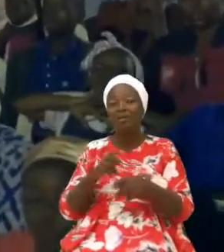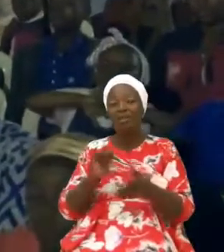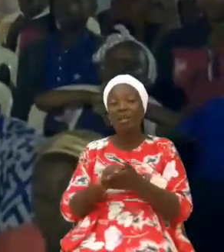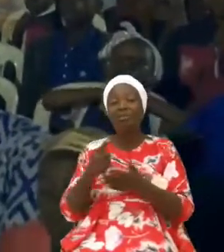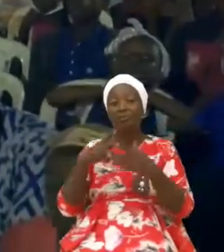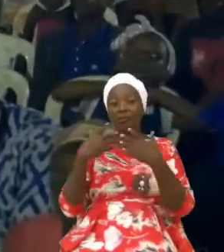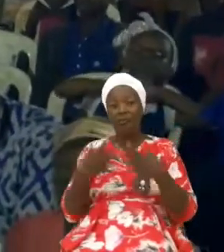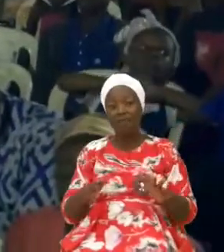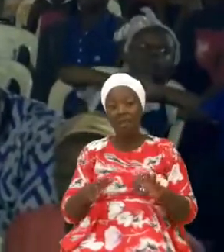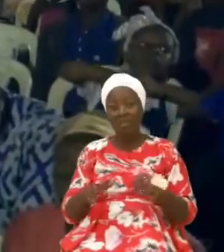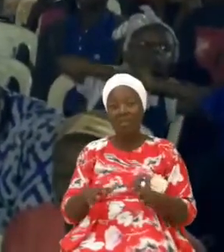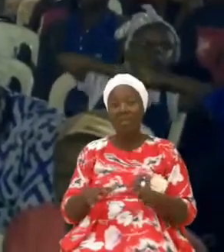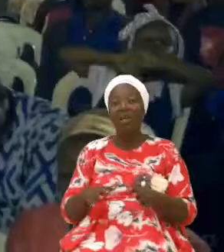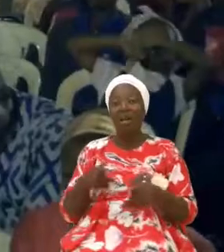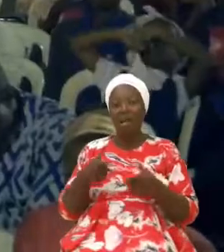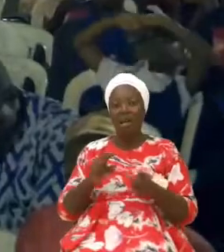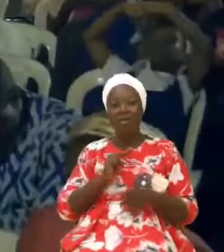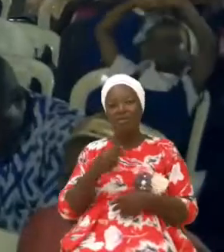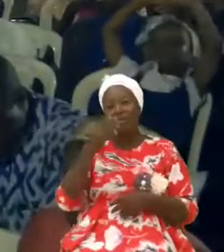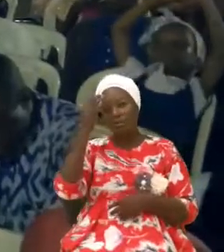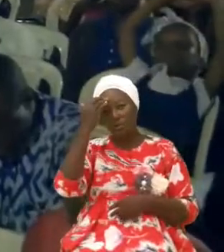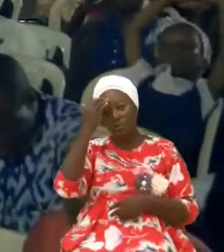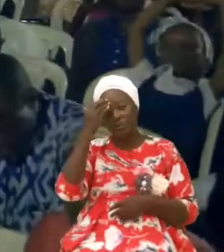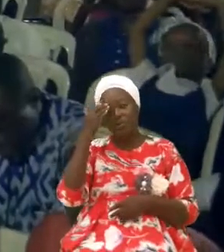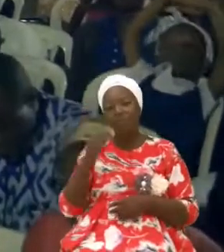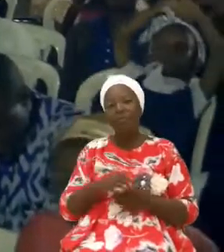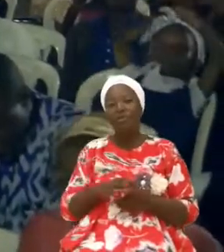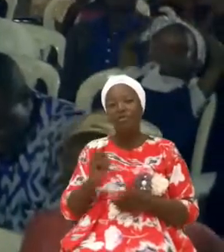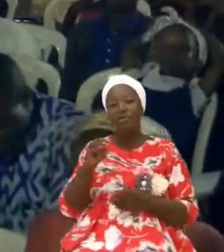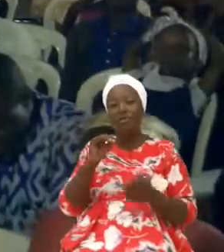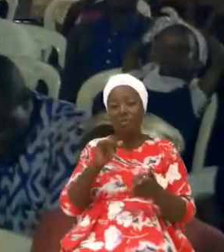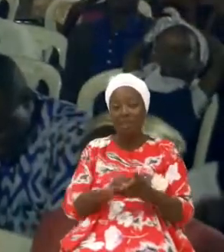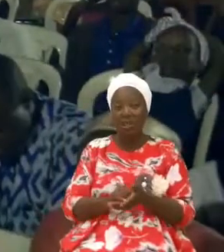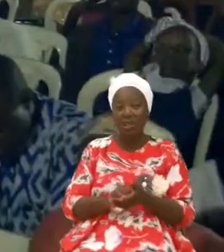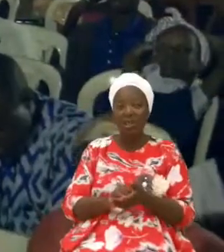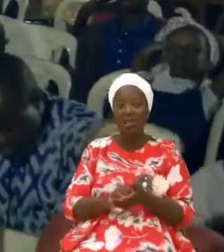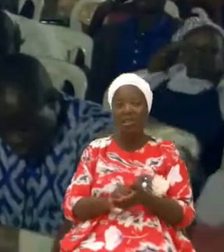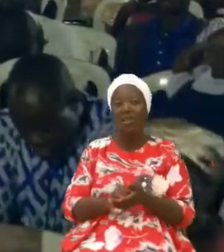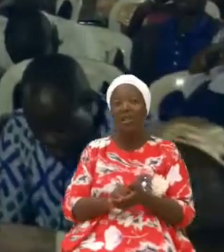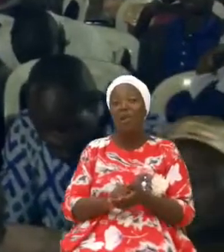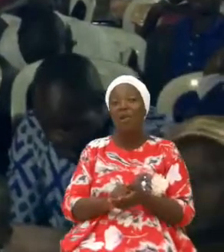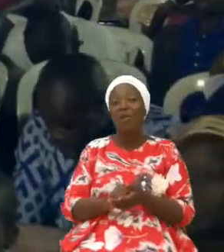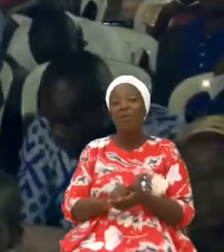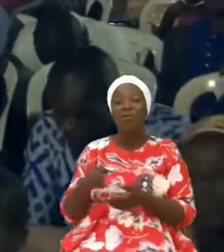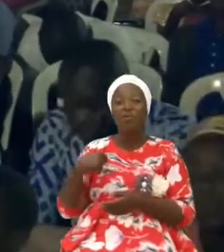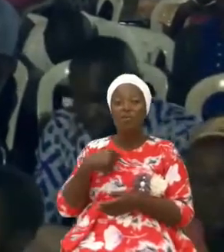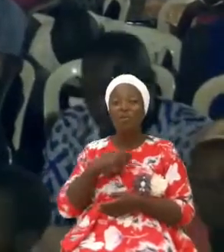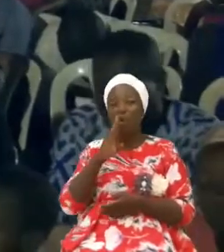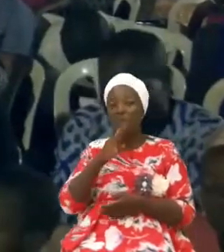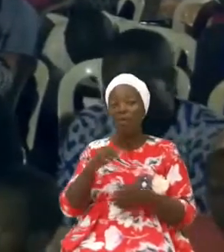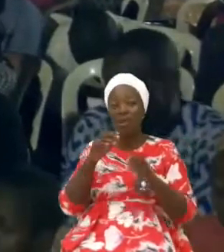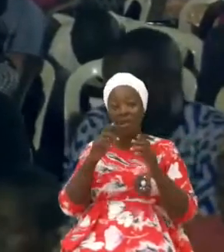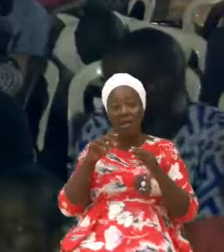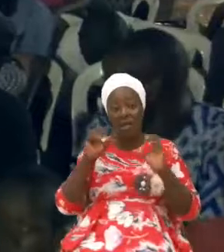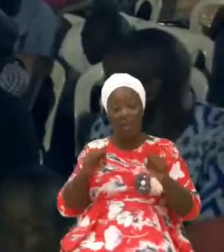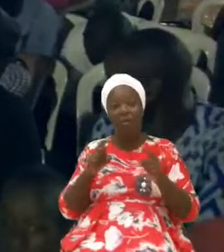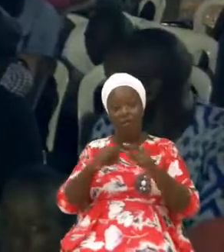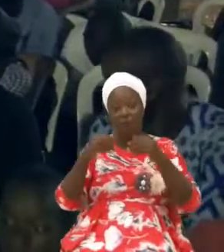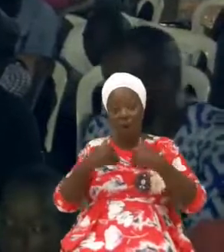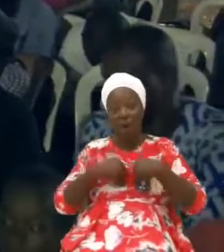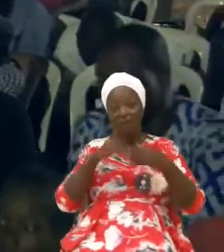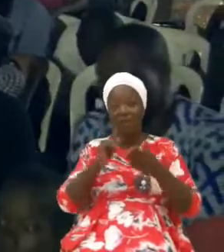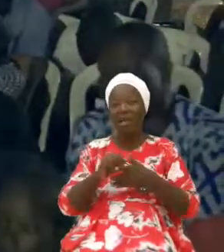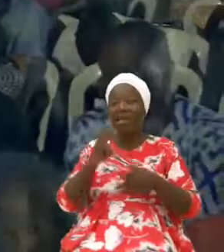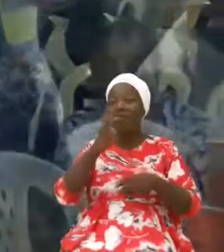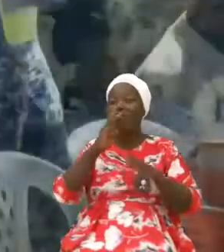fastly. The moment you finish, you let us know. So that the